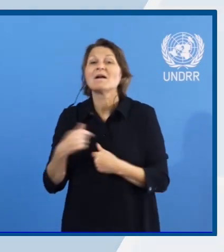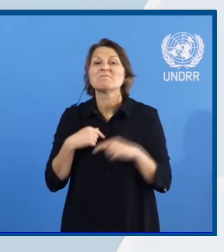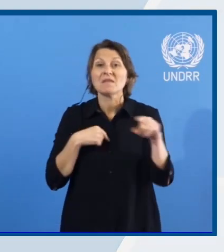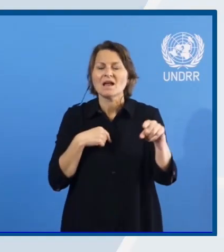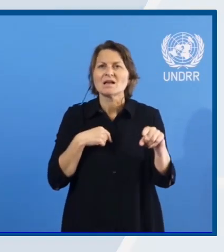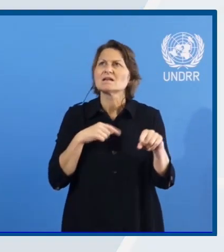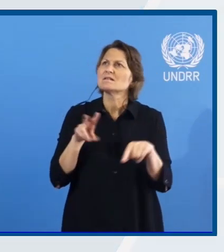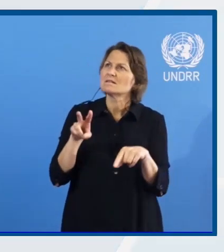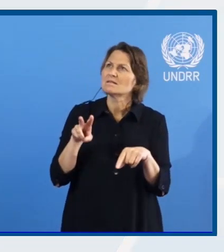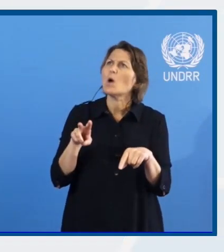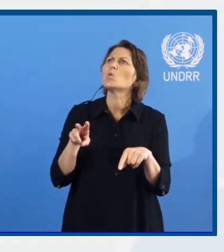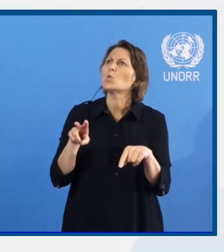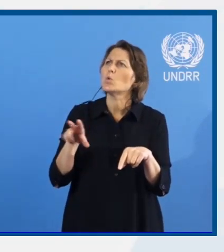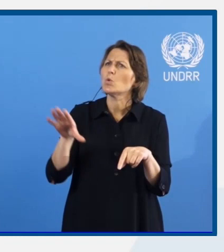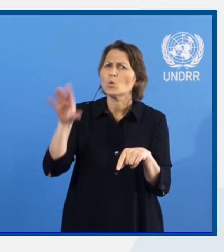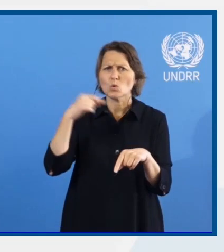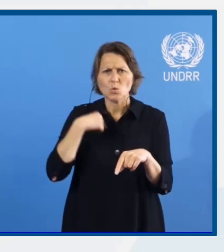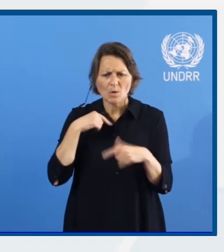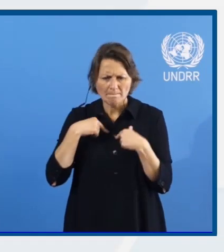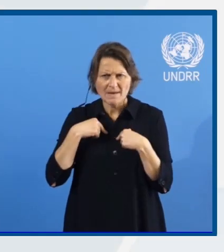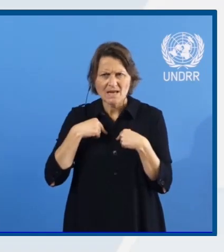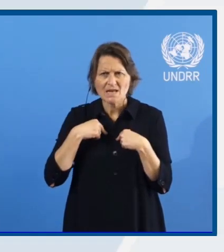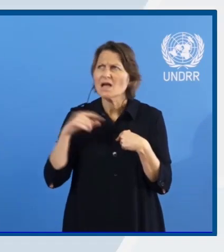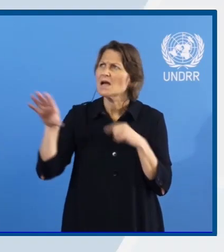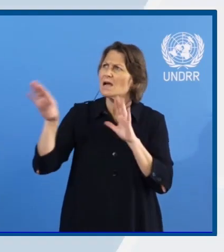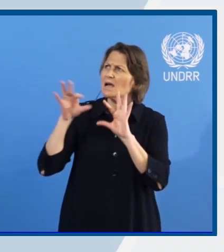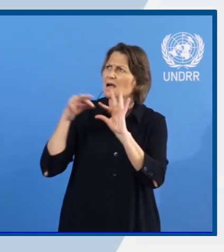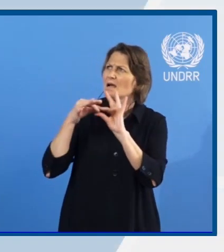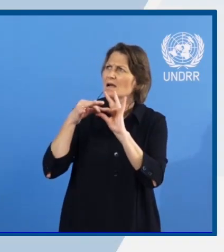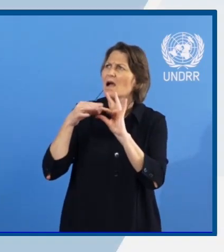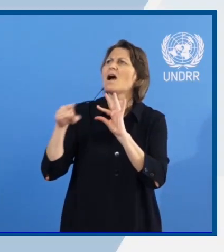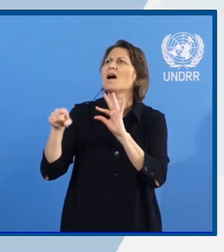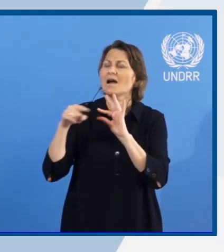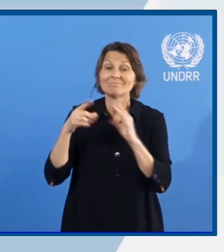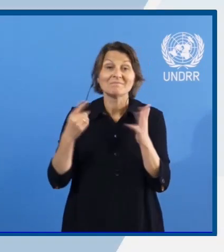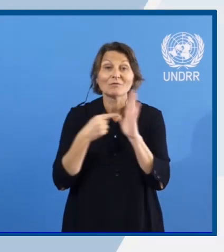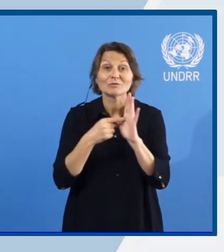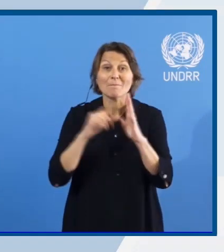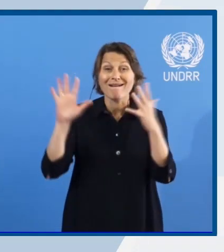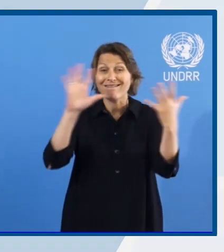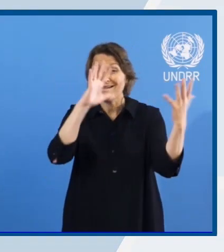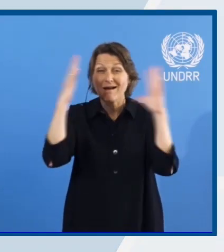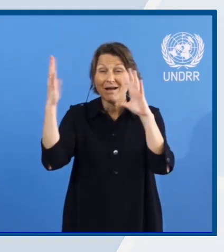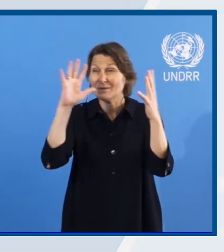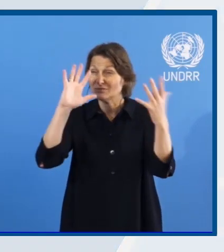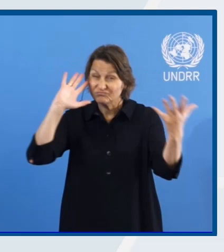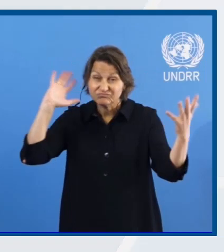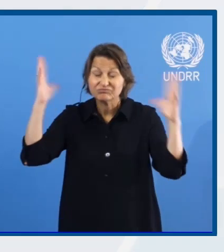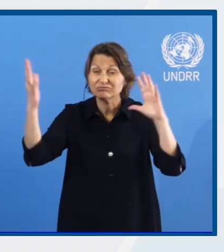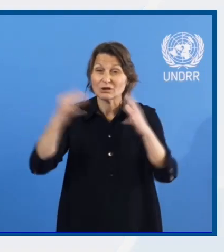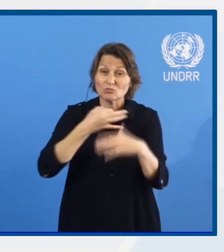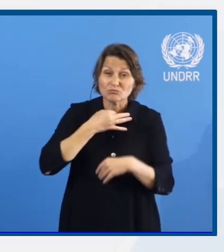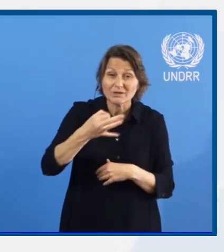understand, and they can translate how climate risk, how other disasters will impact